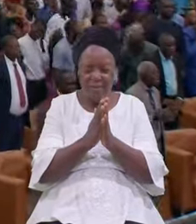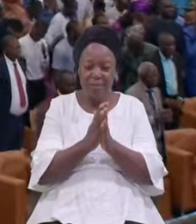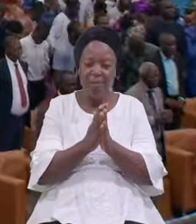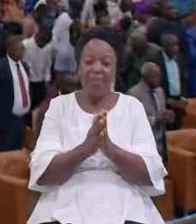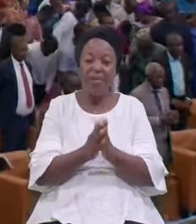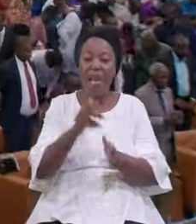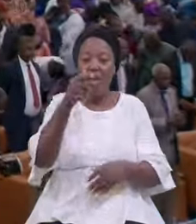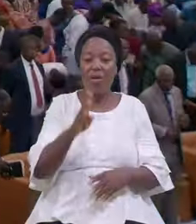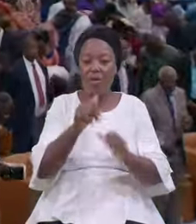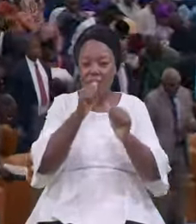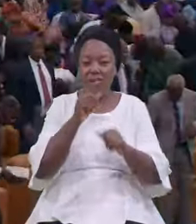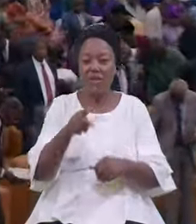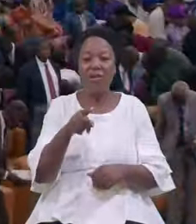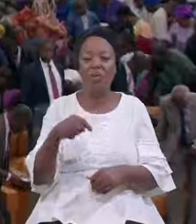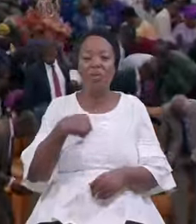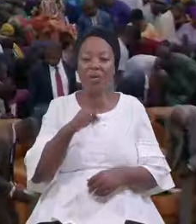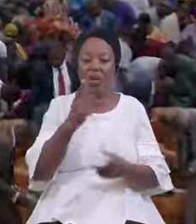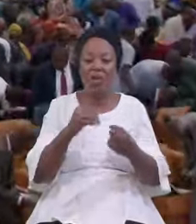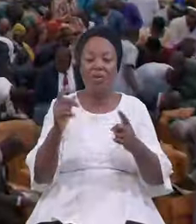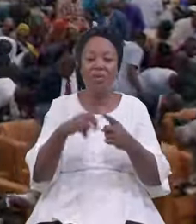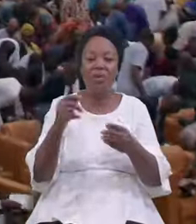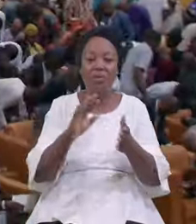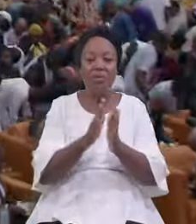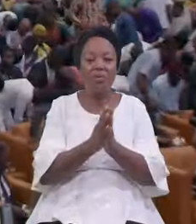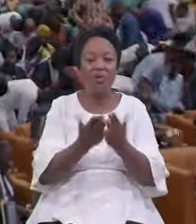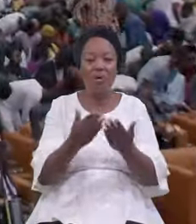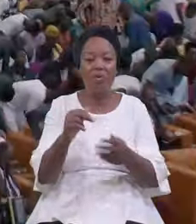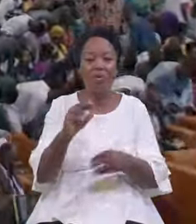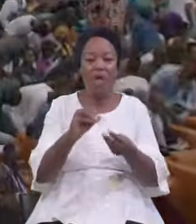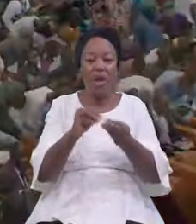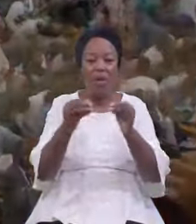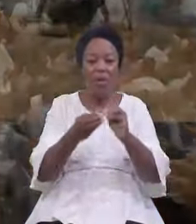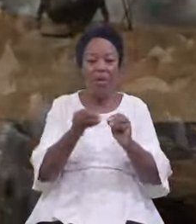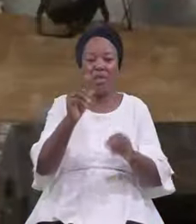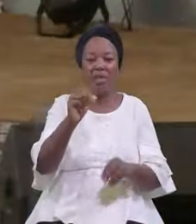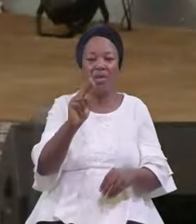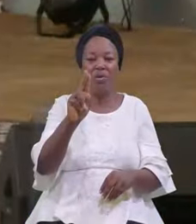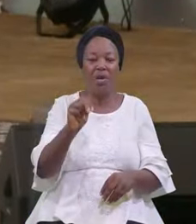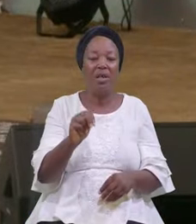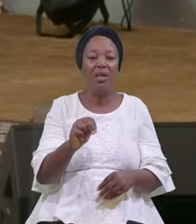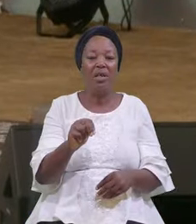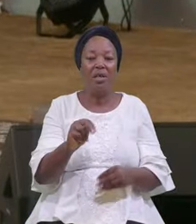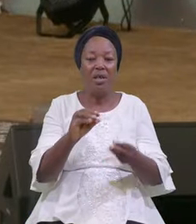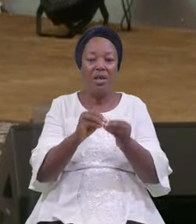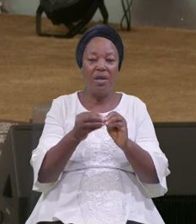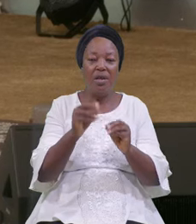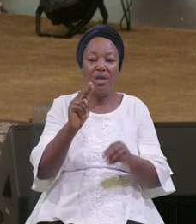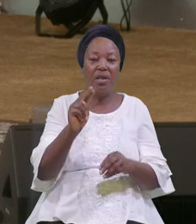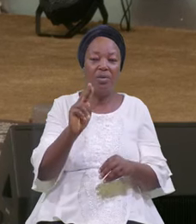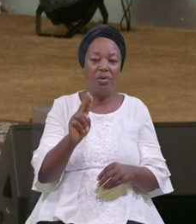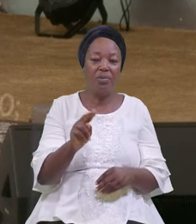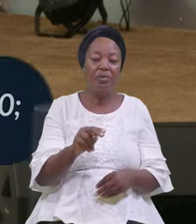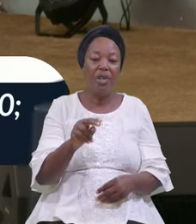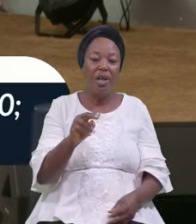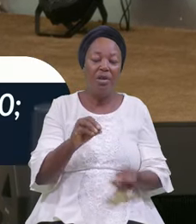God bless you. We're coming to Numbers chapter 8, and I'm reading from verse 14.